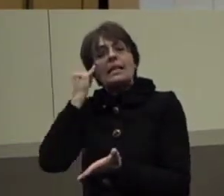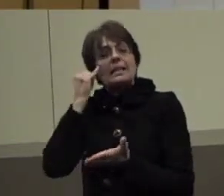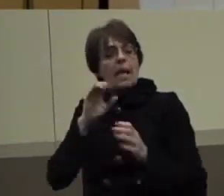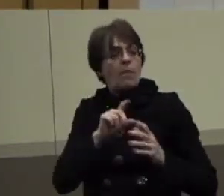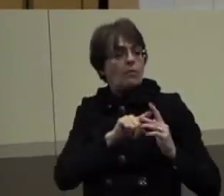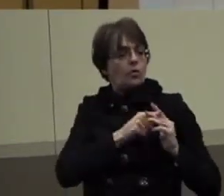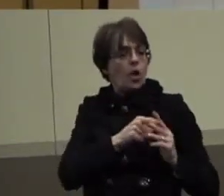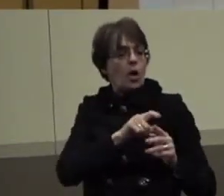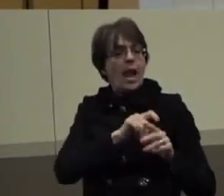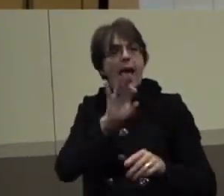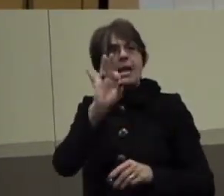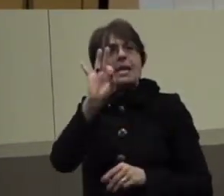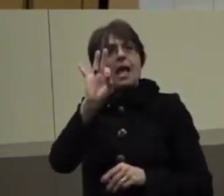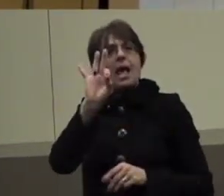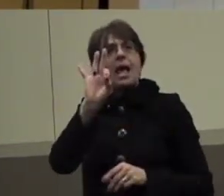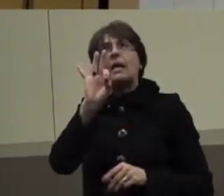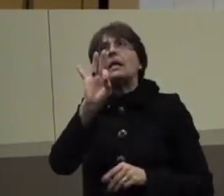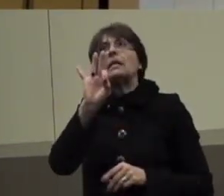at